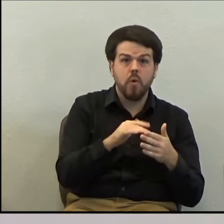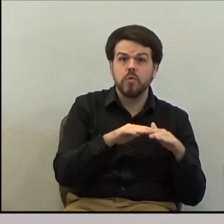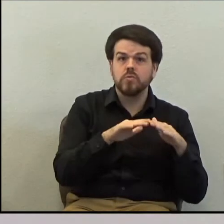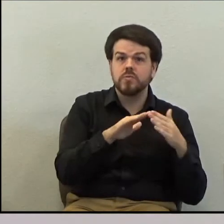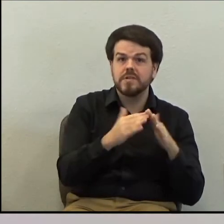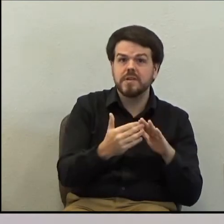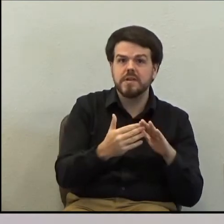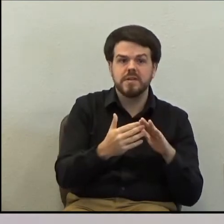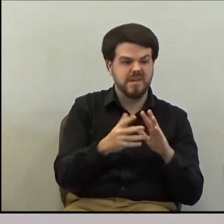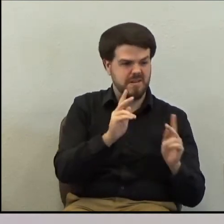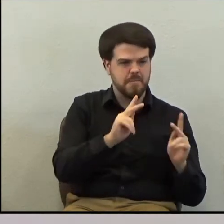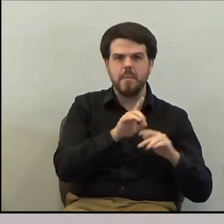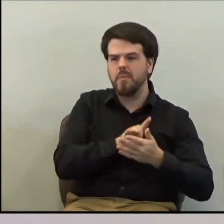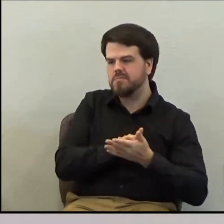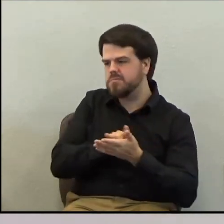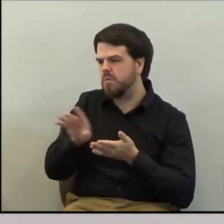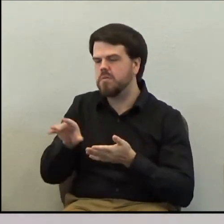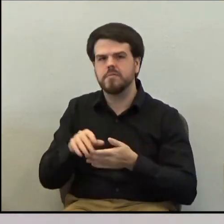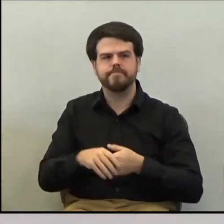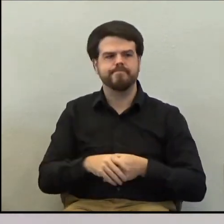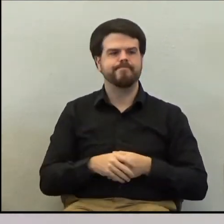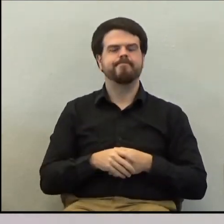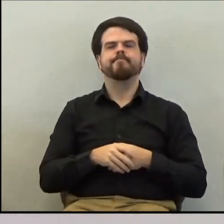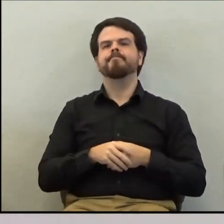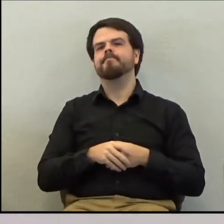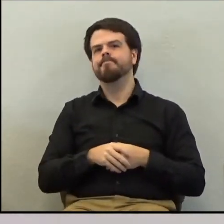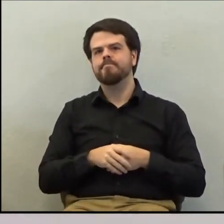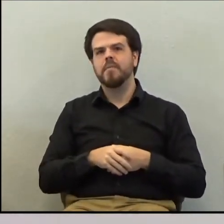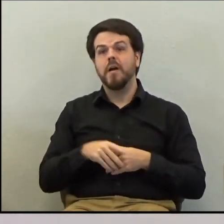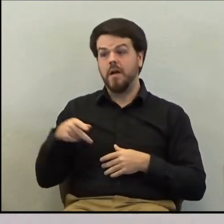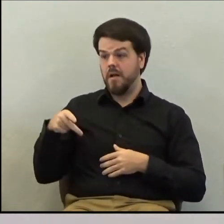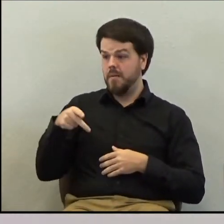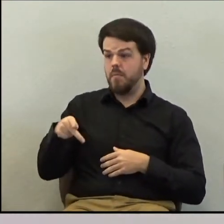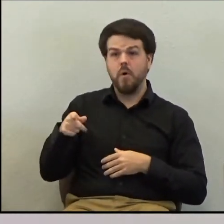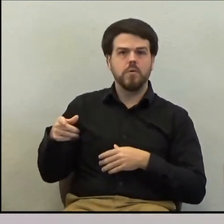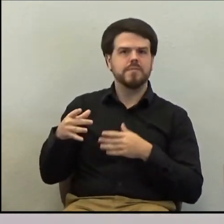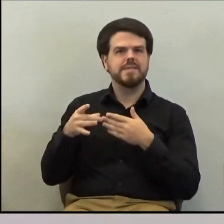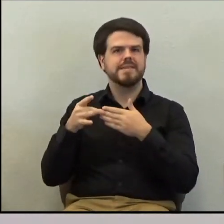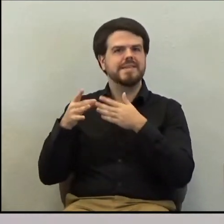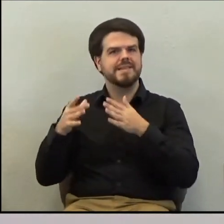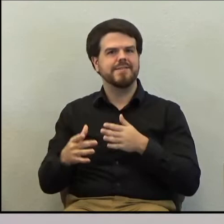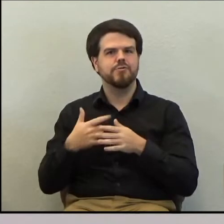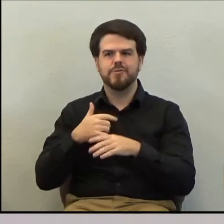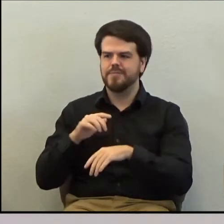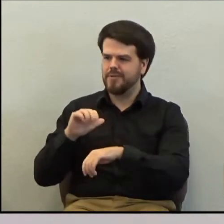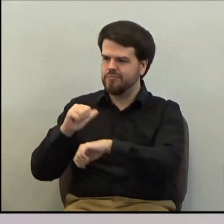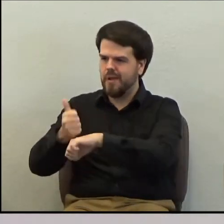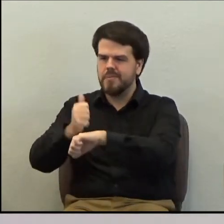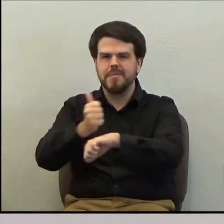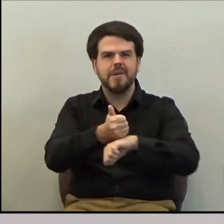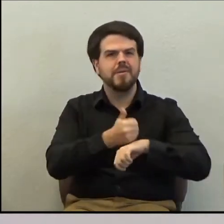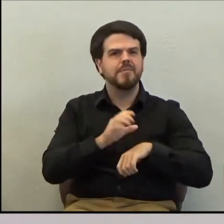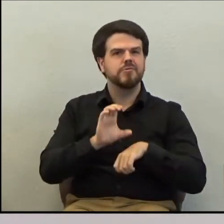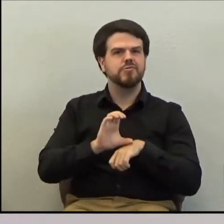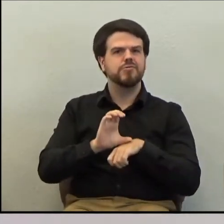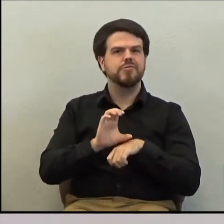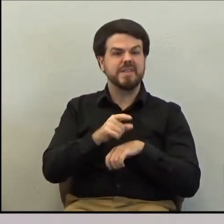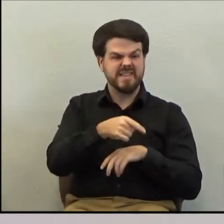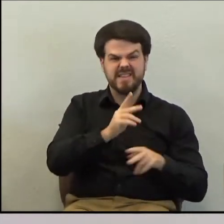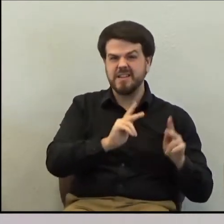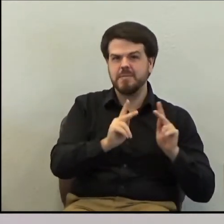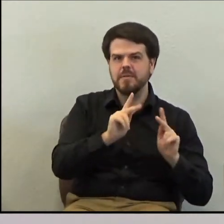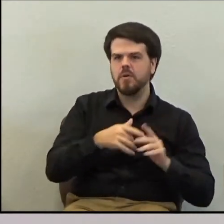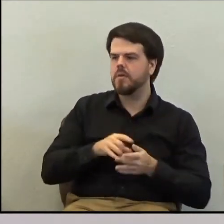hated Christianity. And Paul was the ringleader. He was the one who started all these churches. They wanted him gone.